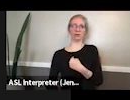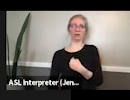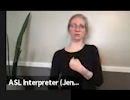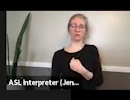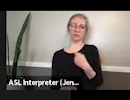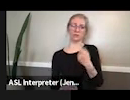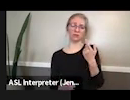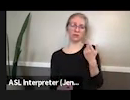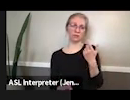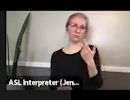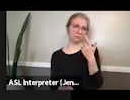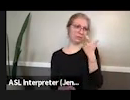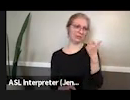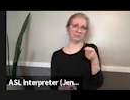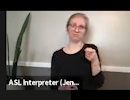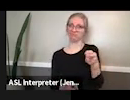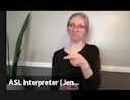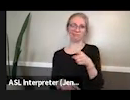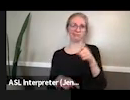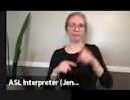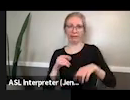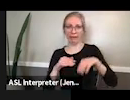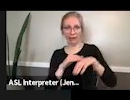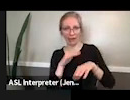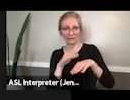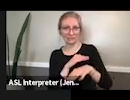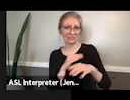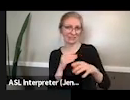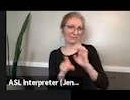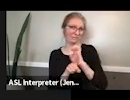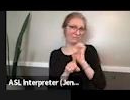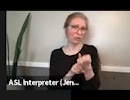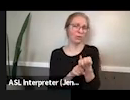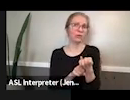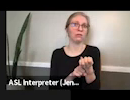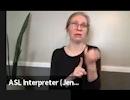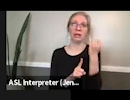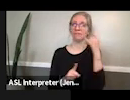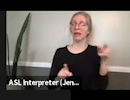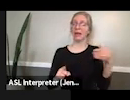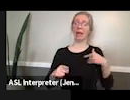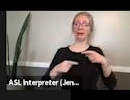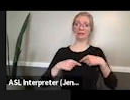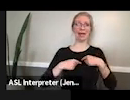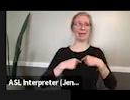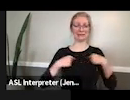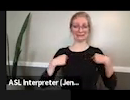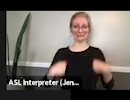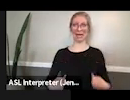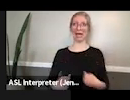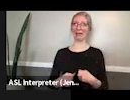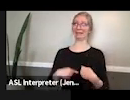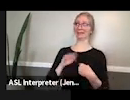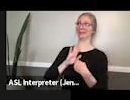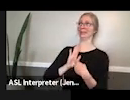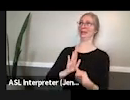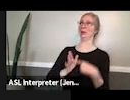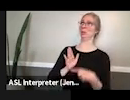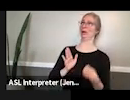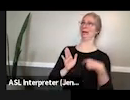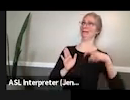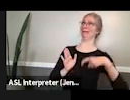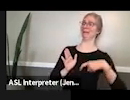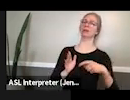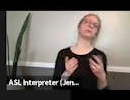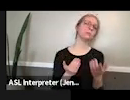of inability to access the environment, you know, if they had signs on them that told us what they needed, it would be so much easier, but they